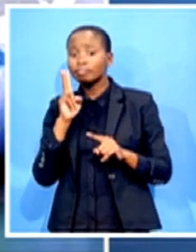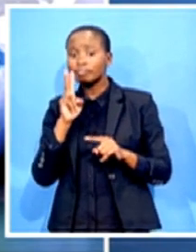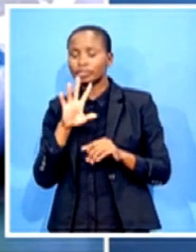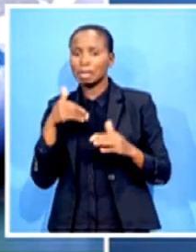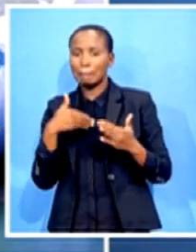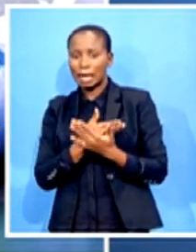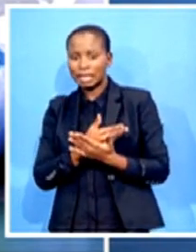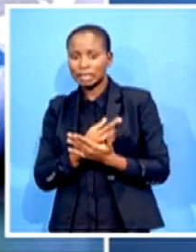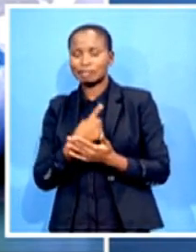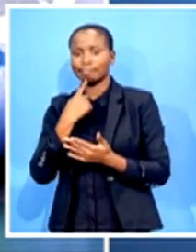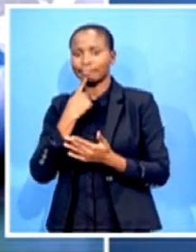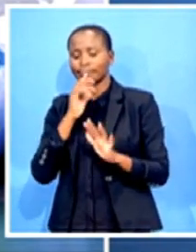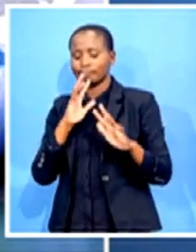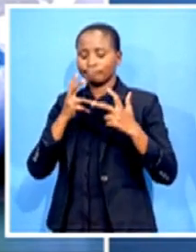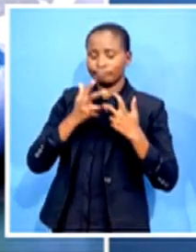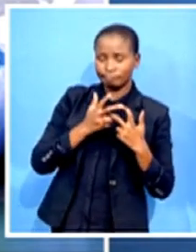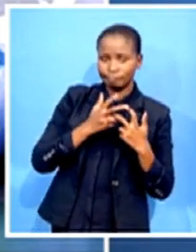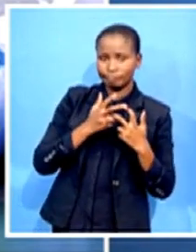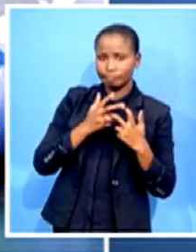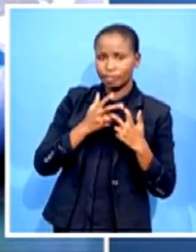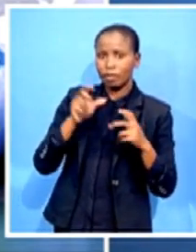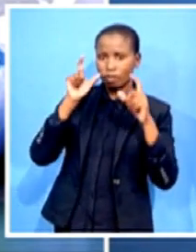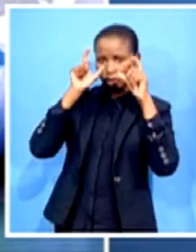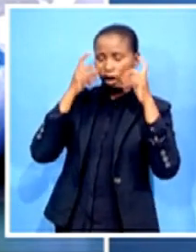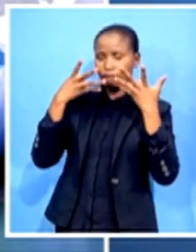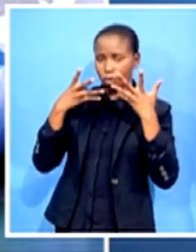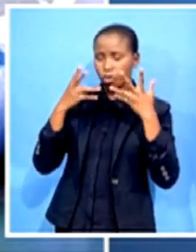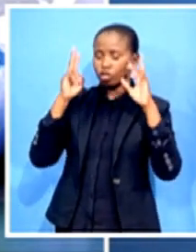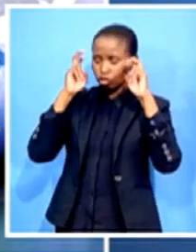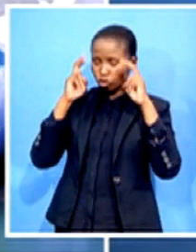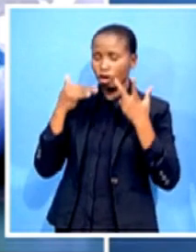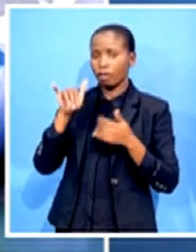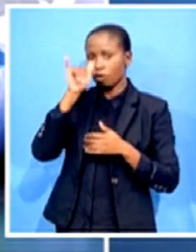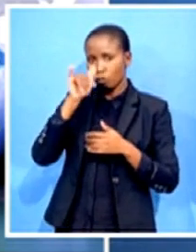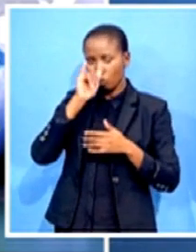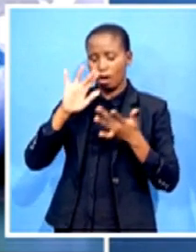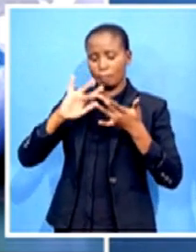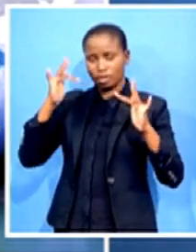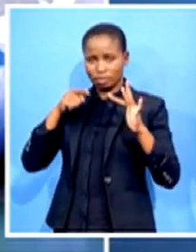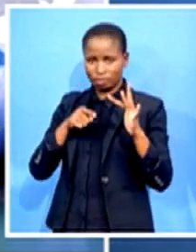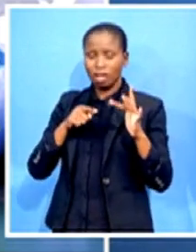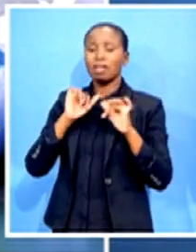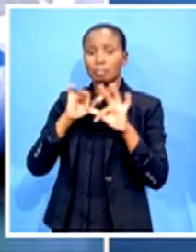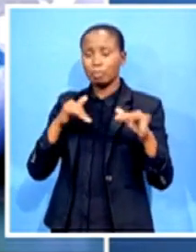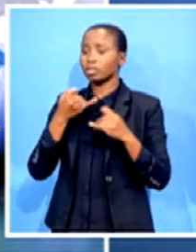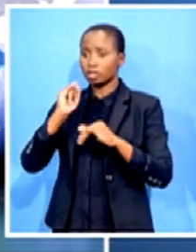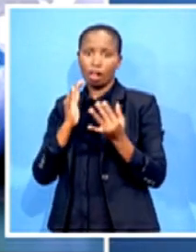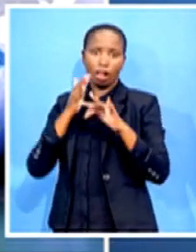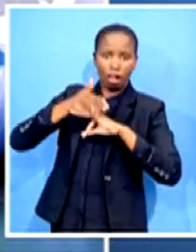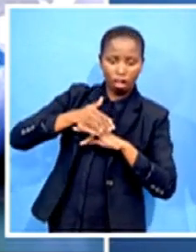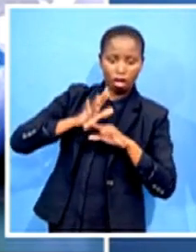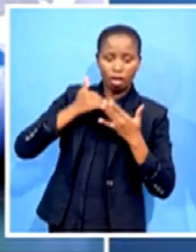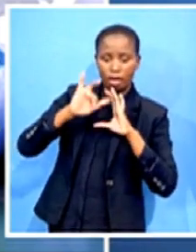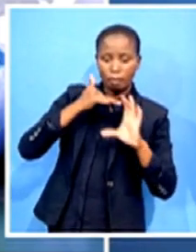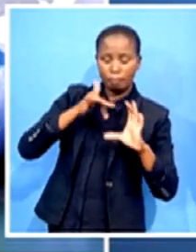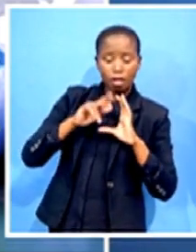conscious around cybersecurity. People are still clicking on emails from untrusted sources, opening attachments which they shouldn't,